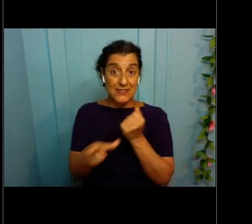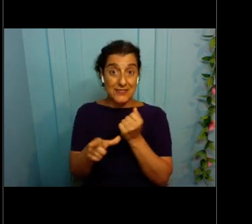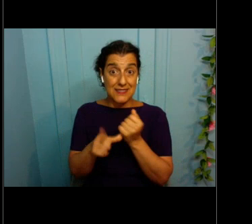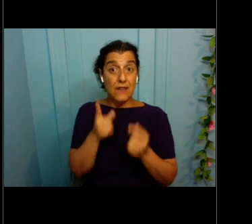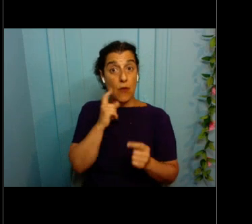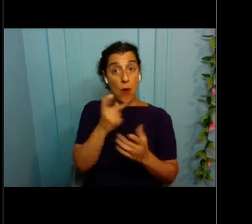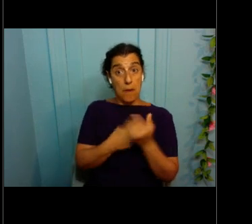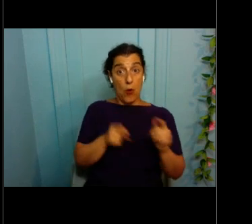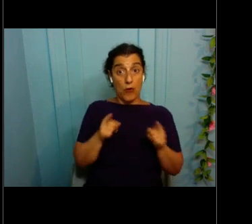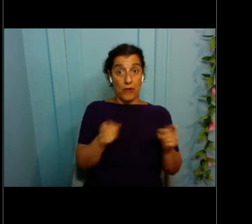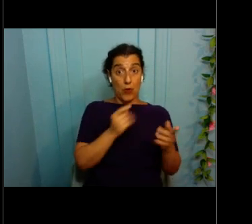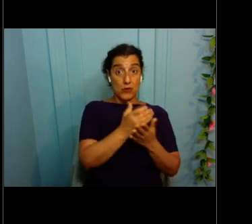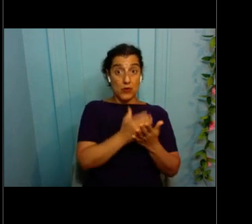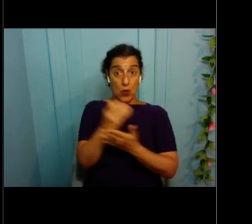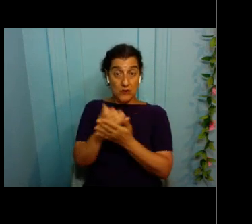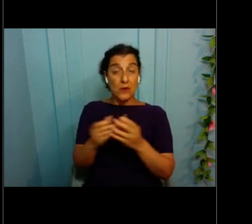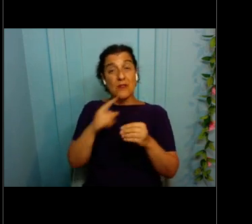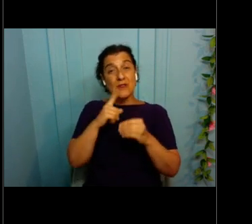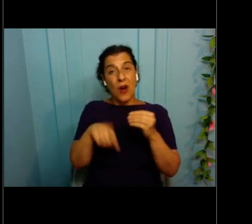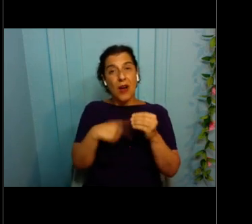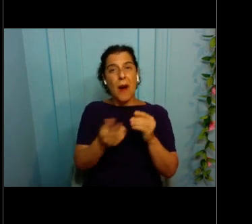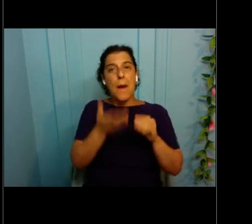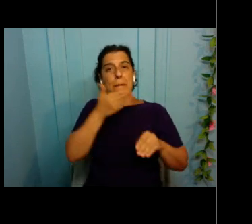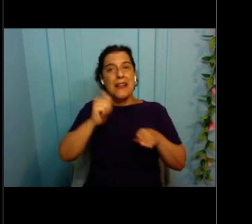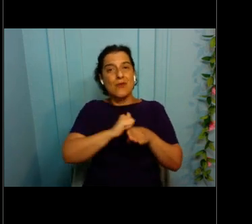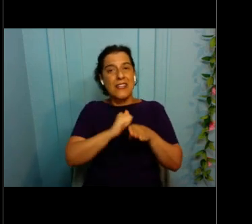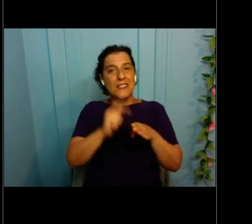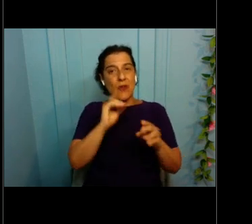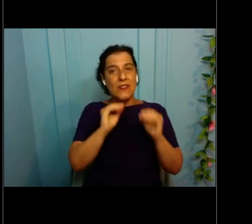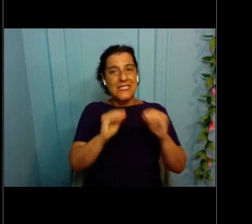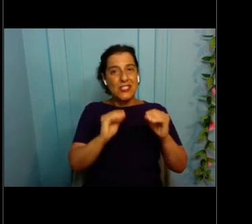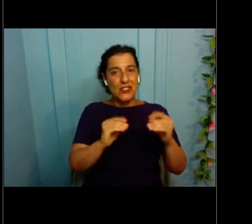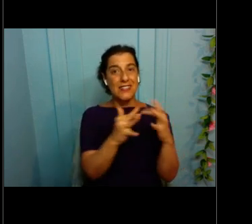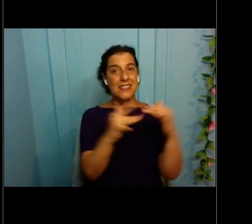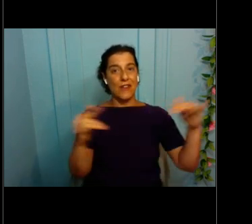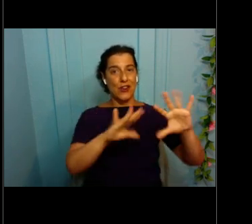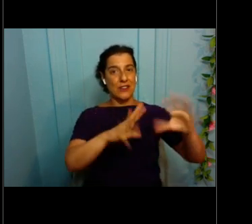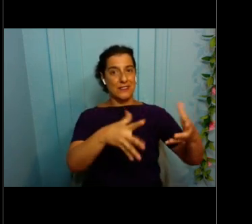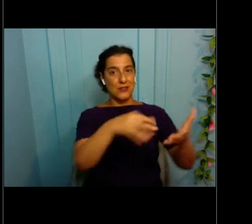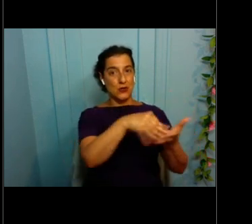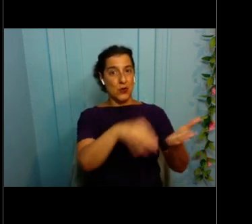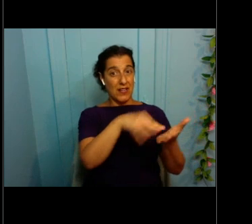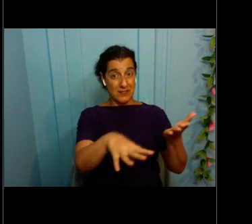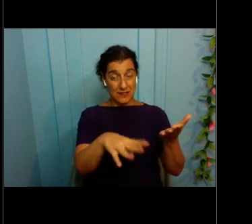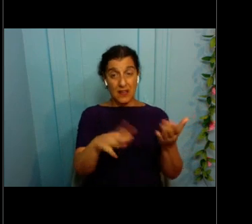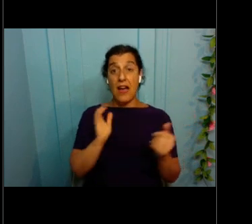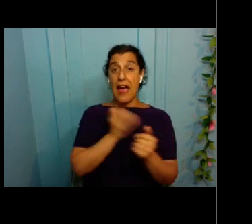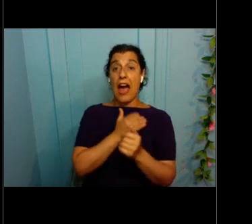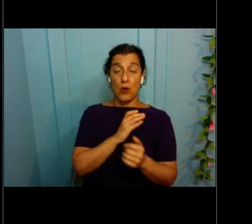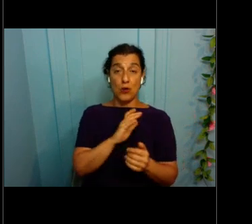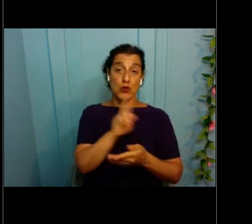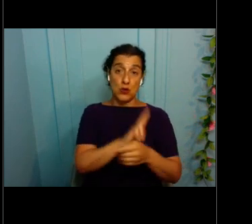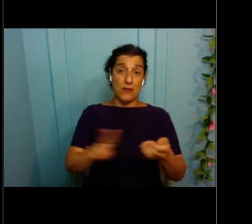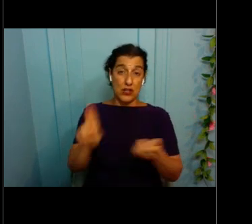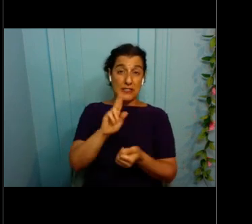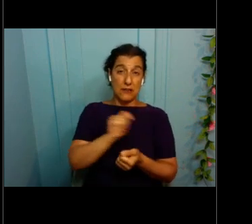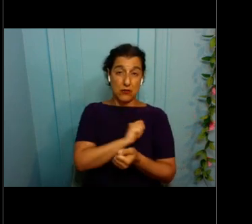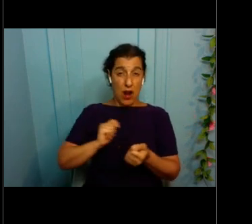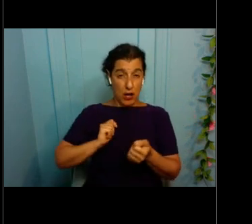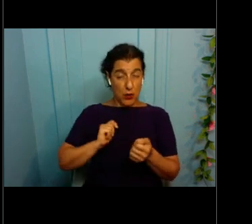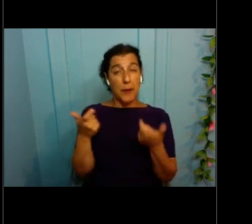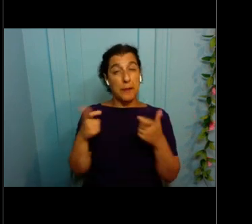discuss best practices for teaching a diverse student body. At the University of Toronto in particular, we have a large international student body, a